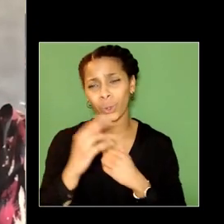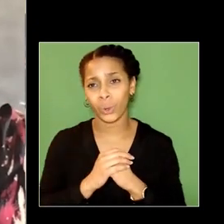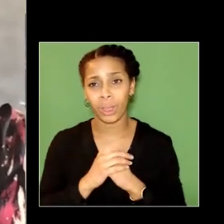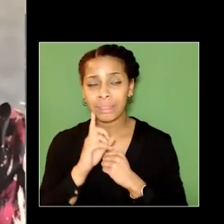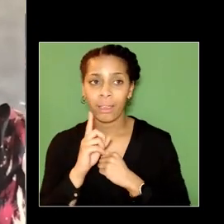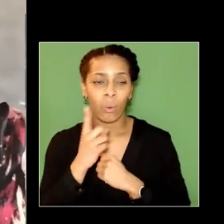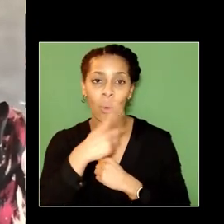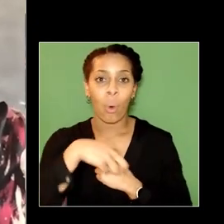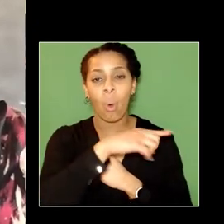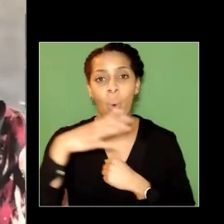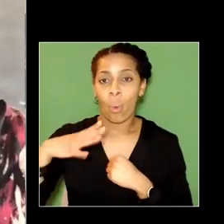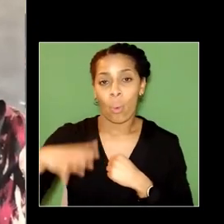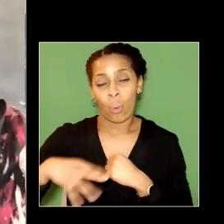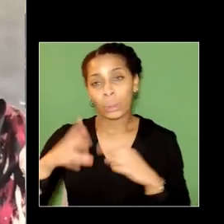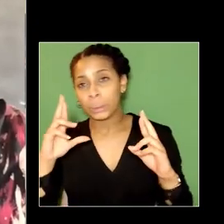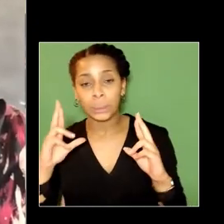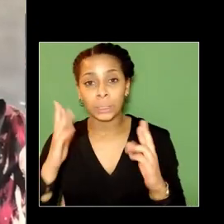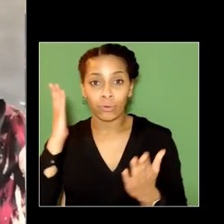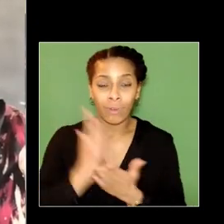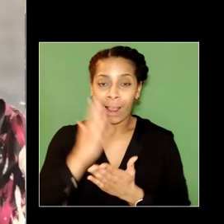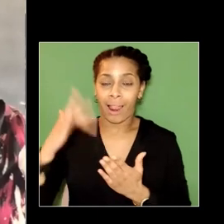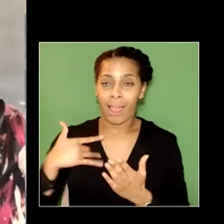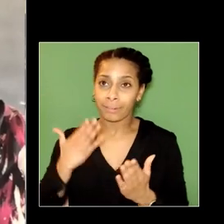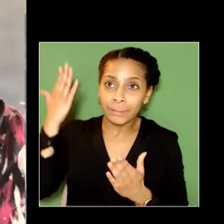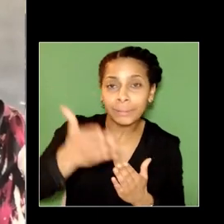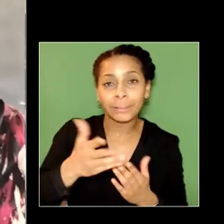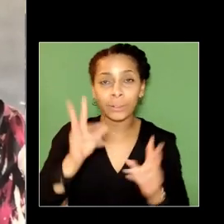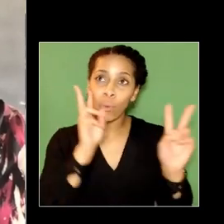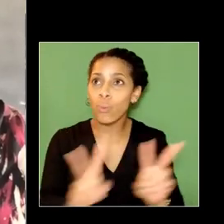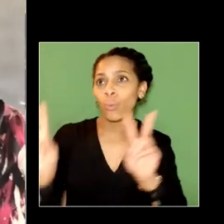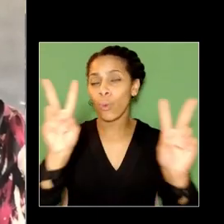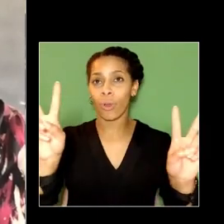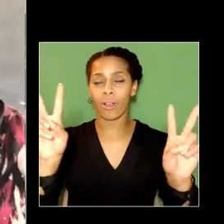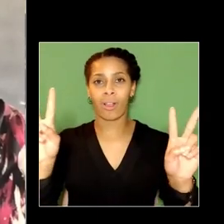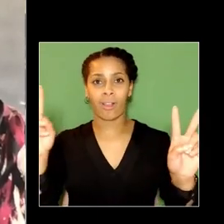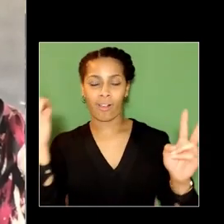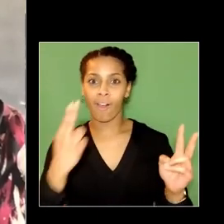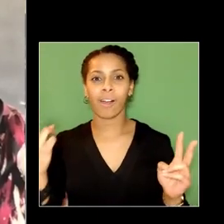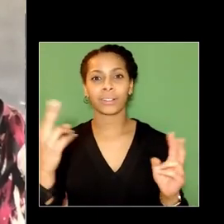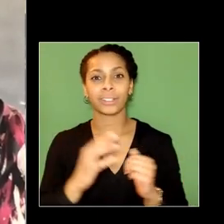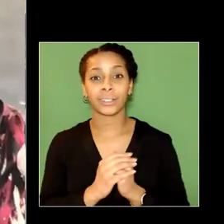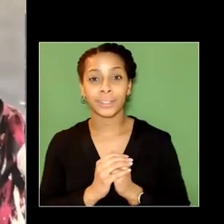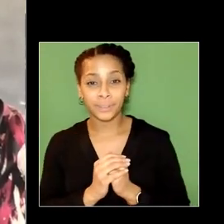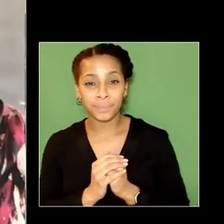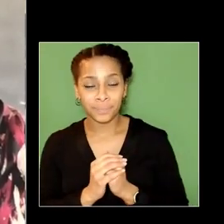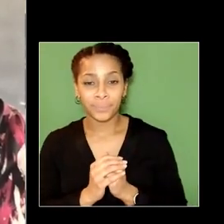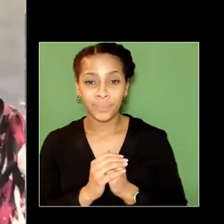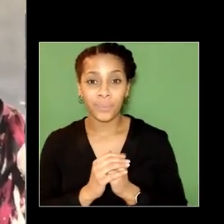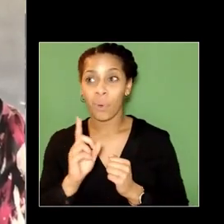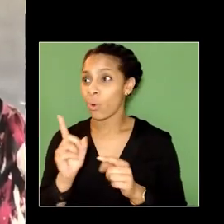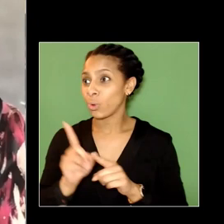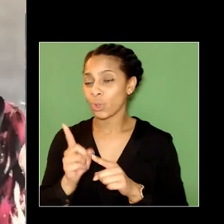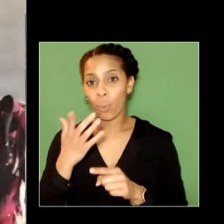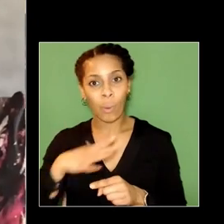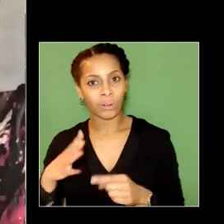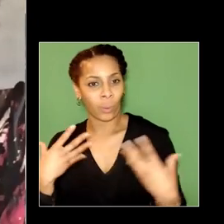in person again, but we're also all longing to see all of those that come along with us when we go to see